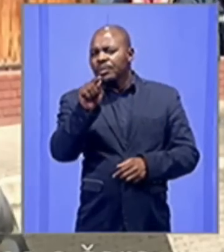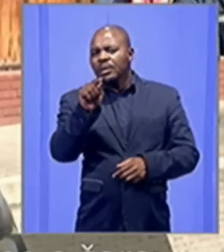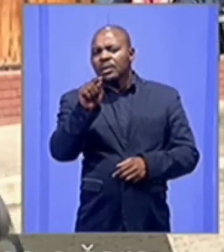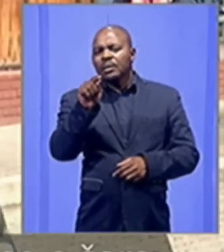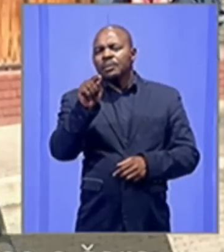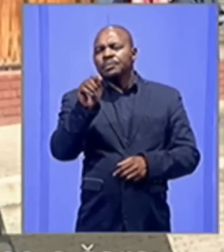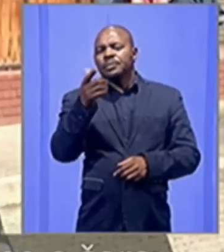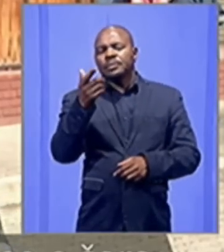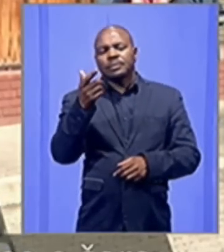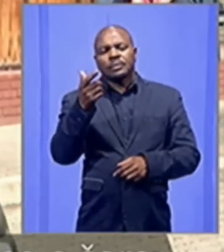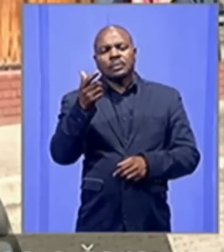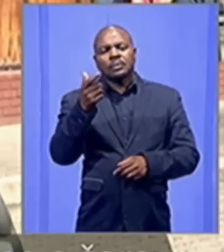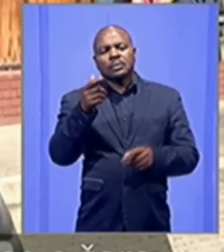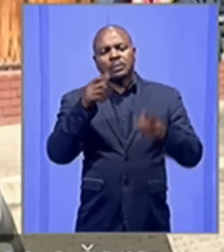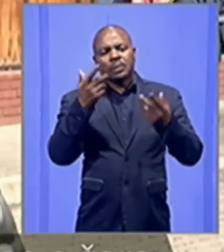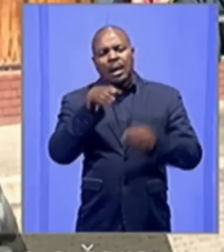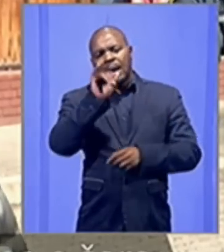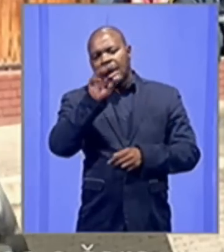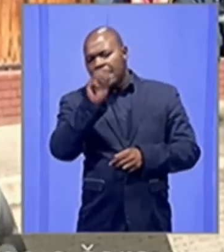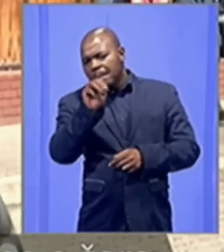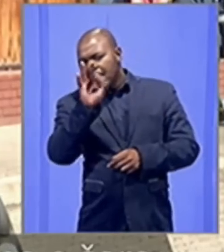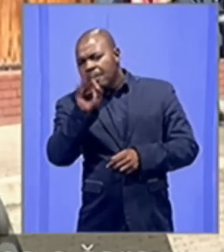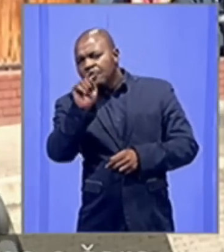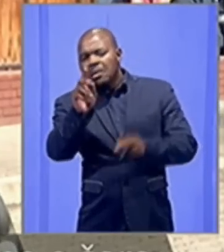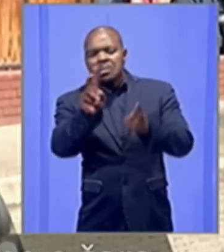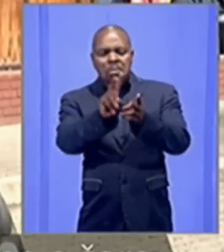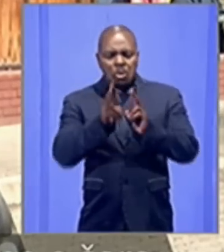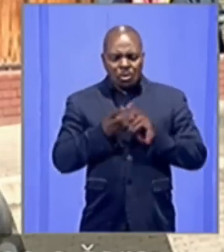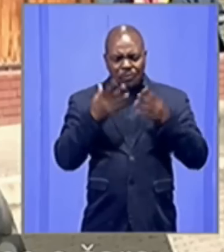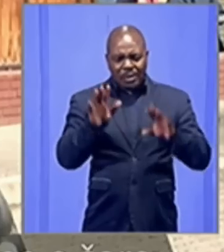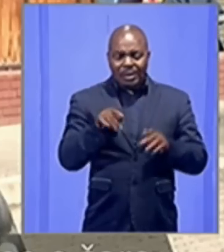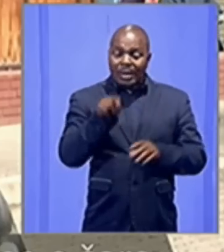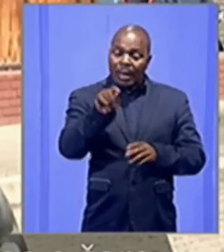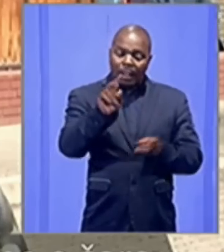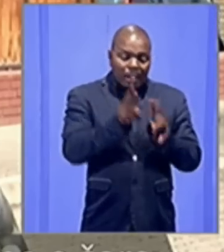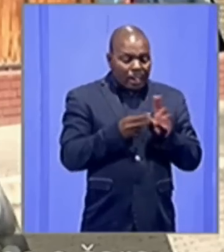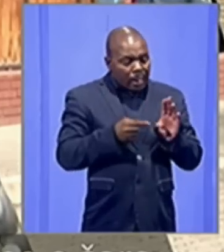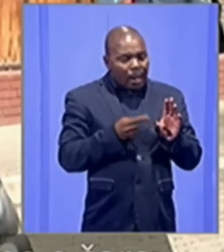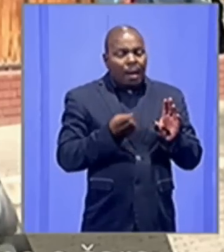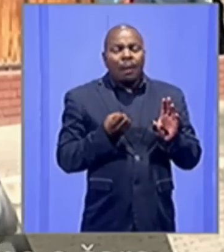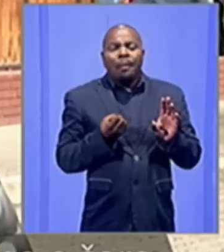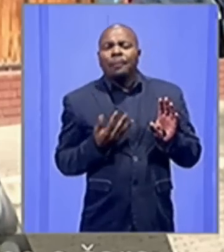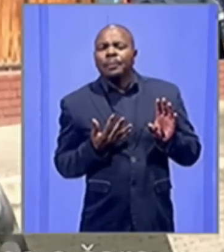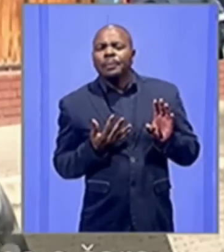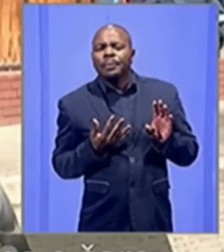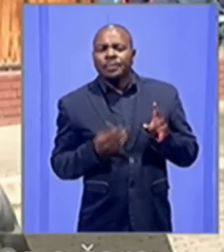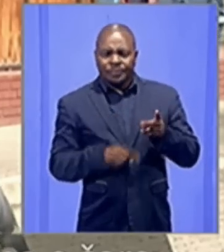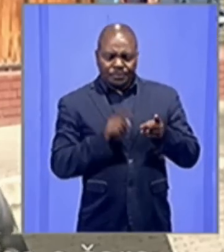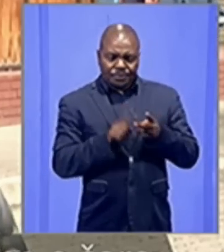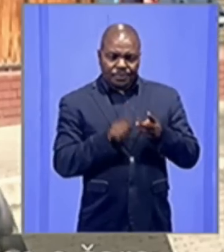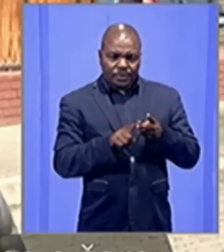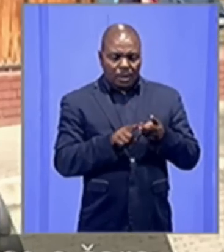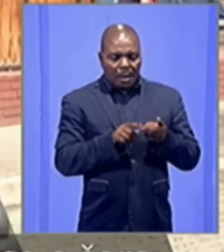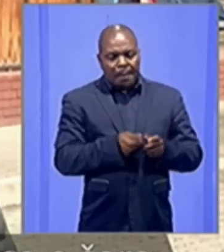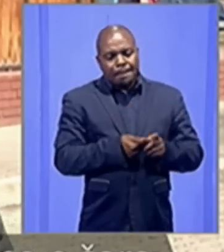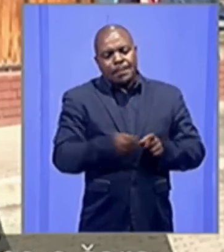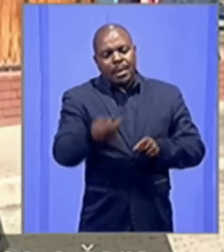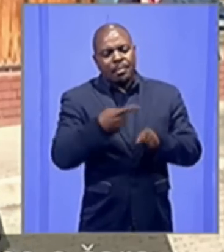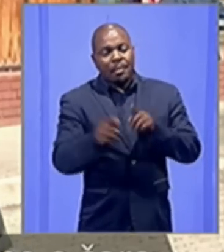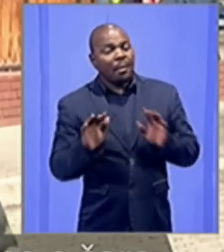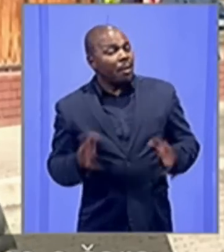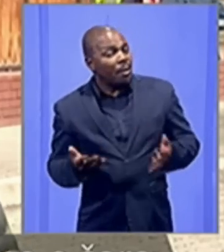le di patlisiso tse tshwana le bo IMF hona tšhelete e ba e adimileng ke bokae le hore na ba e khutlisa jwang le